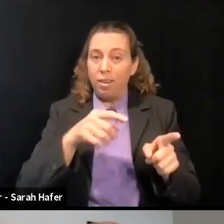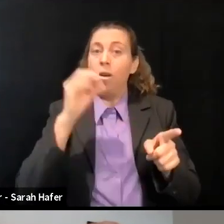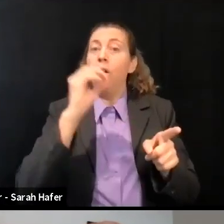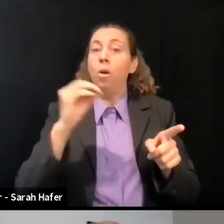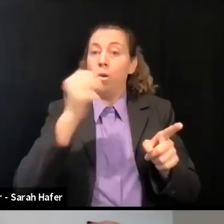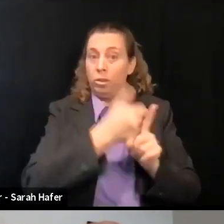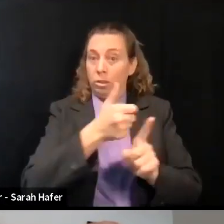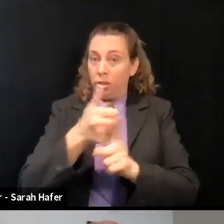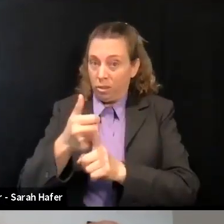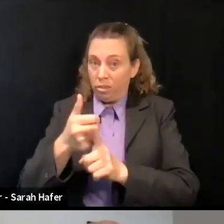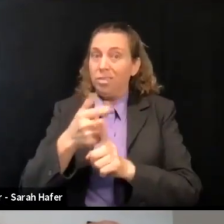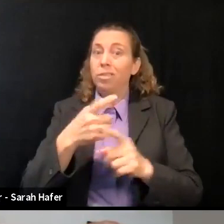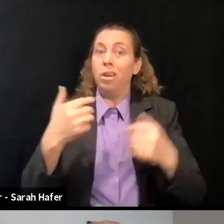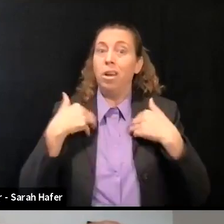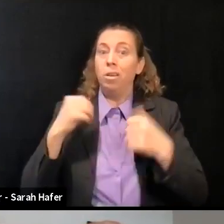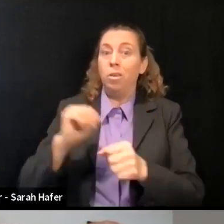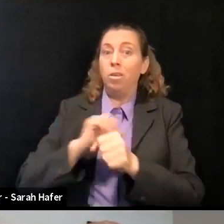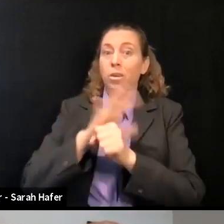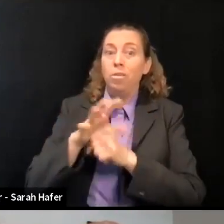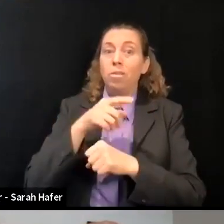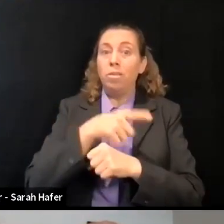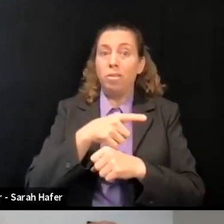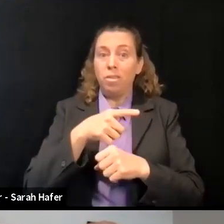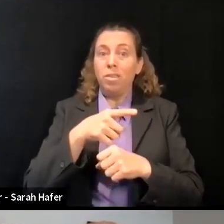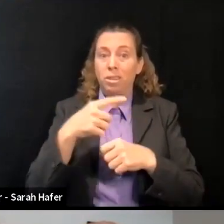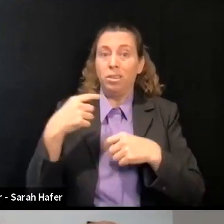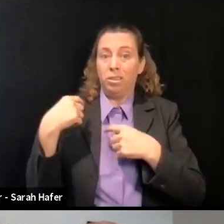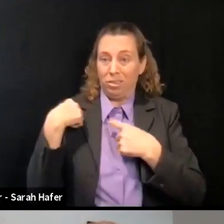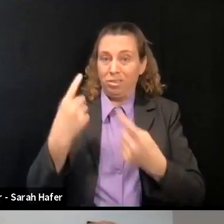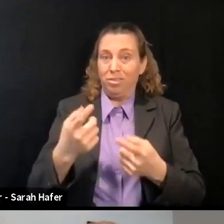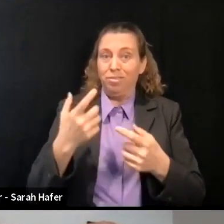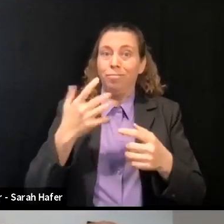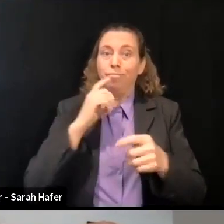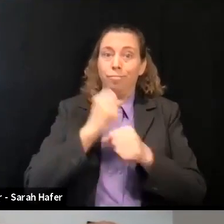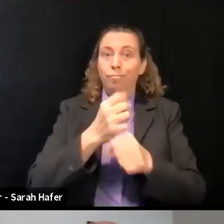of the pandemic, which has disrupted every aspect of our lives.